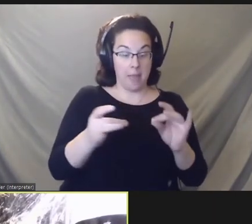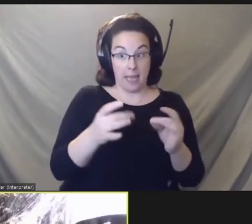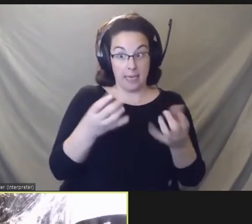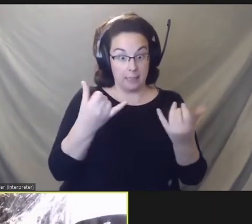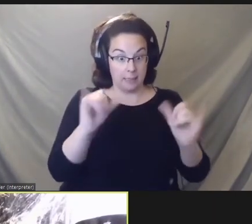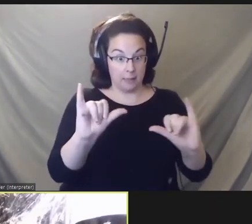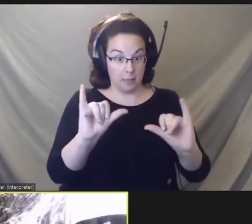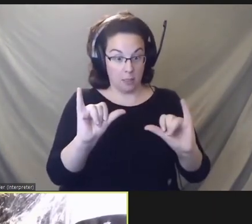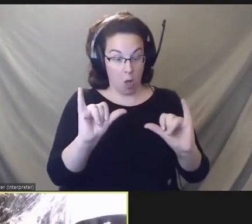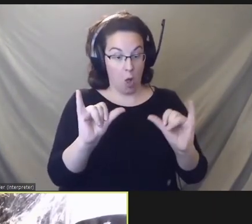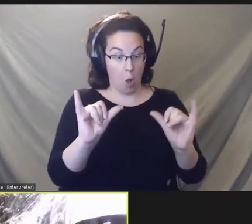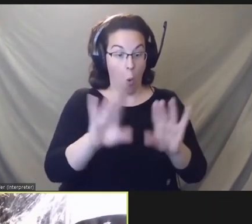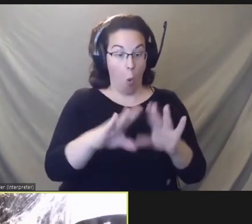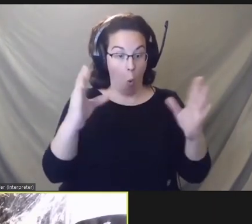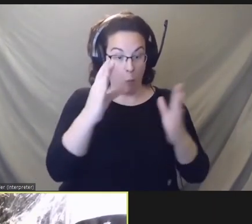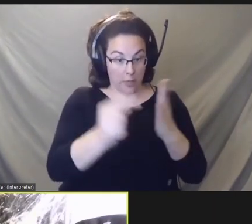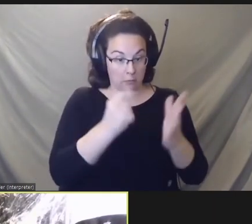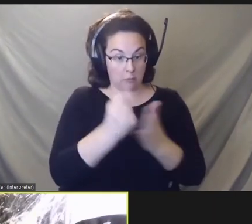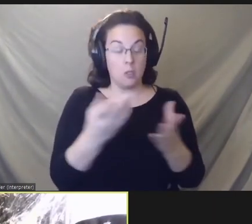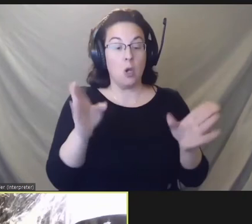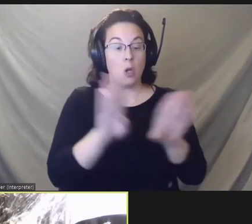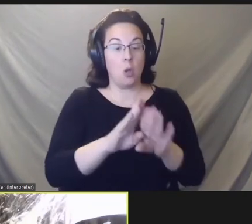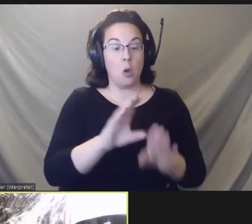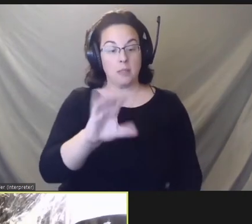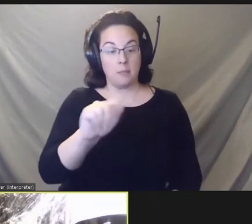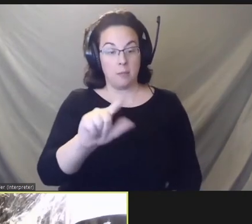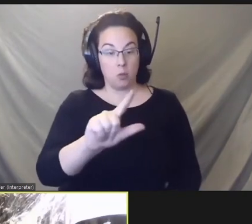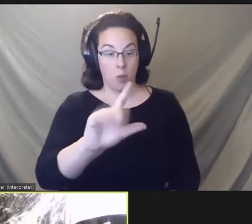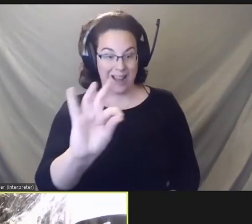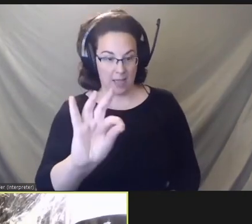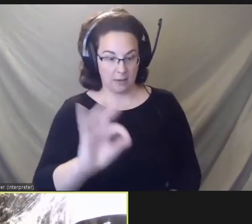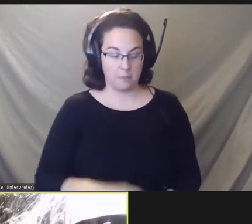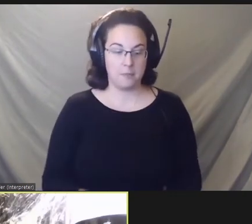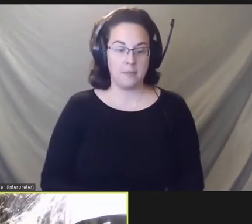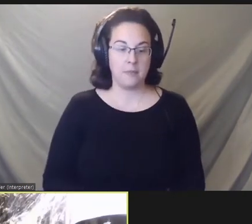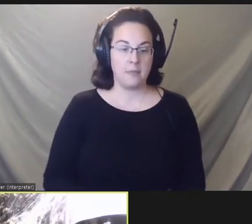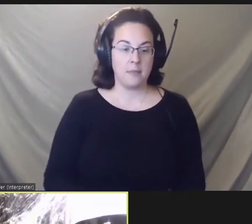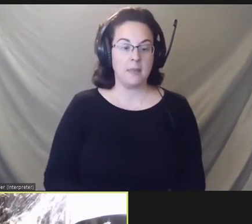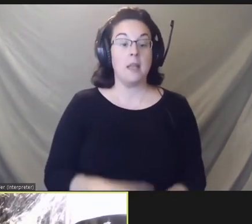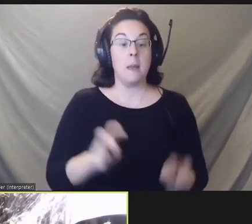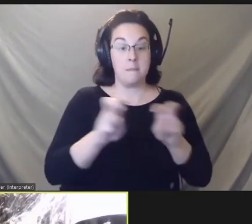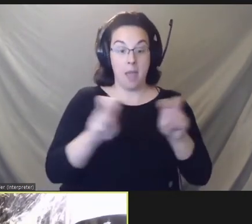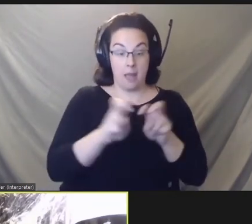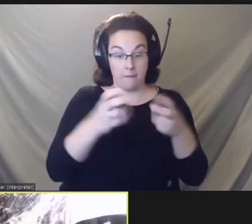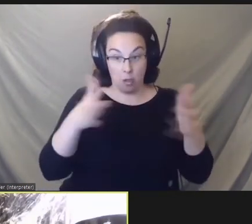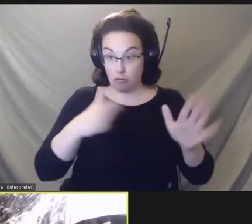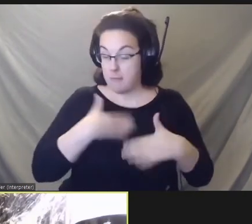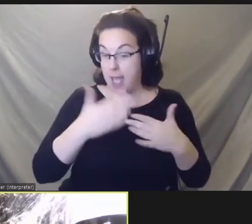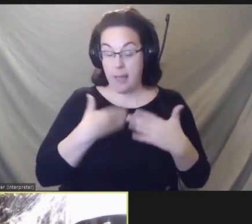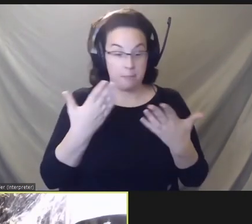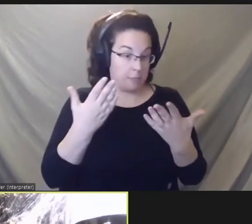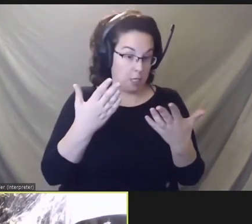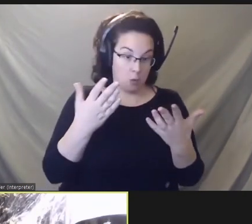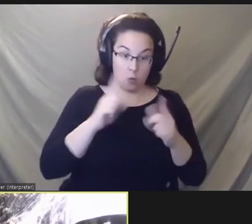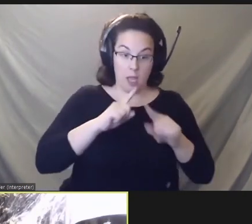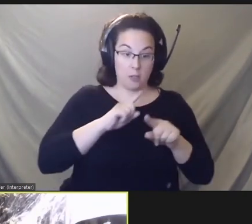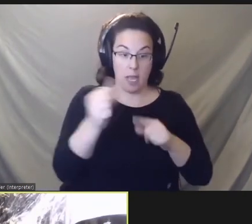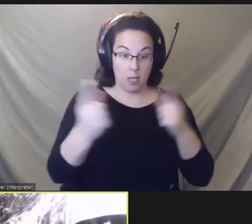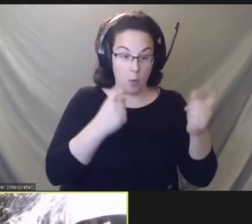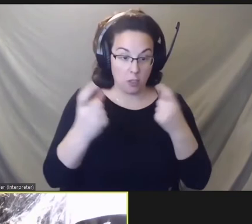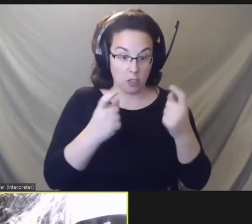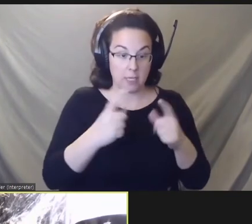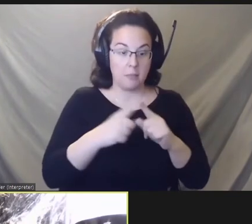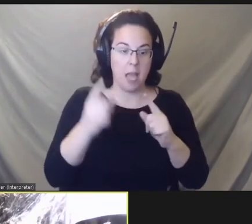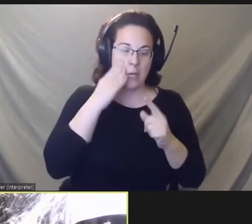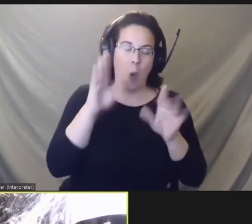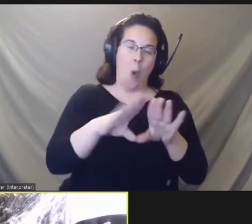it closes on September 29th. At the end of the panel, I am happy to take questions, though I note that with regards to the